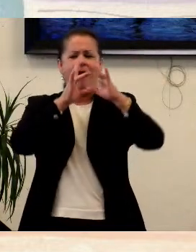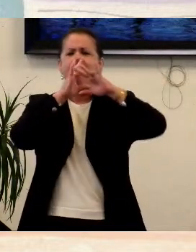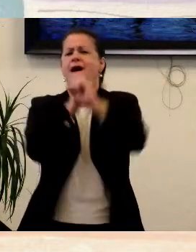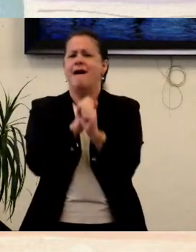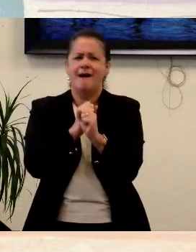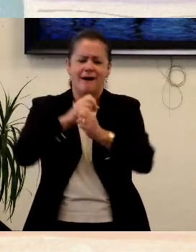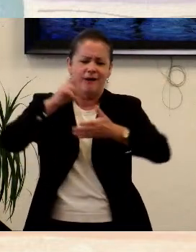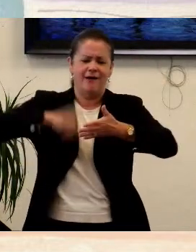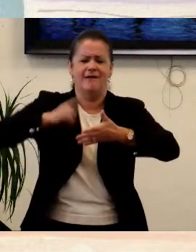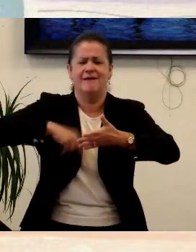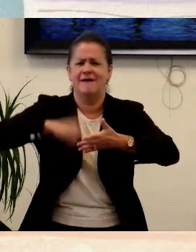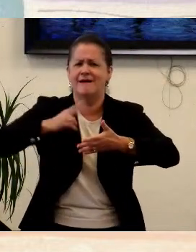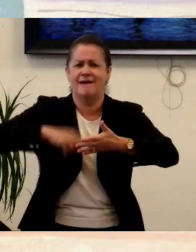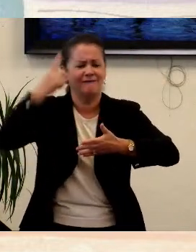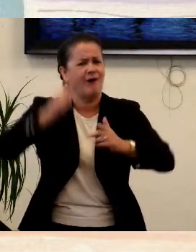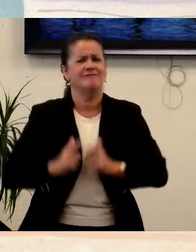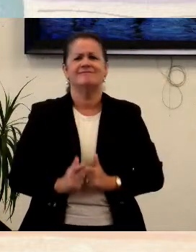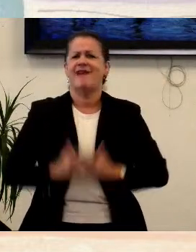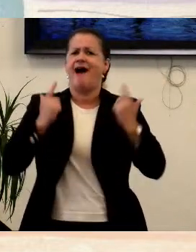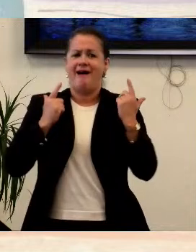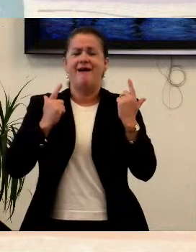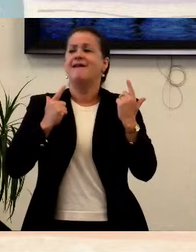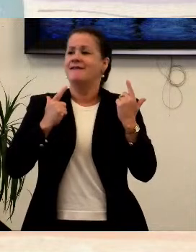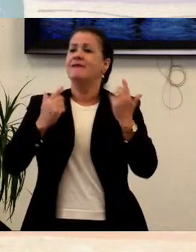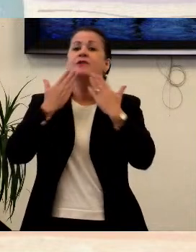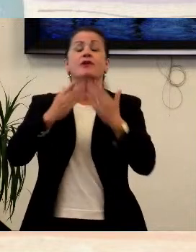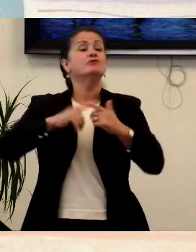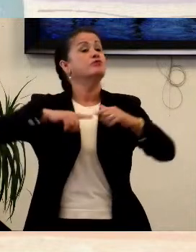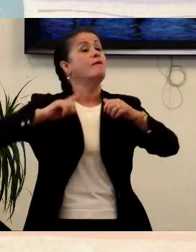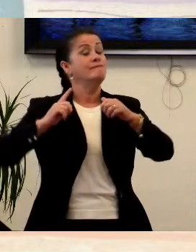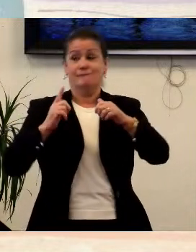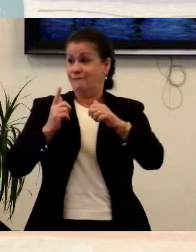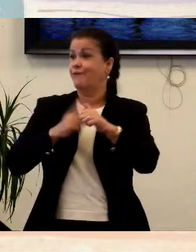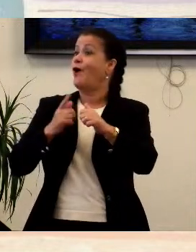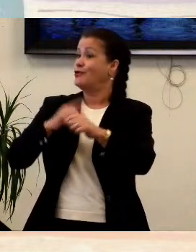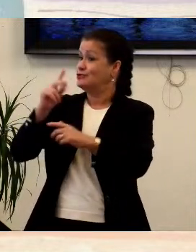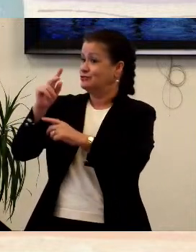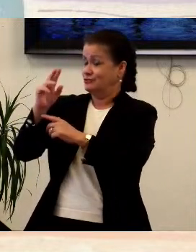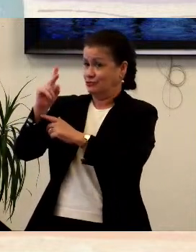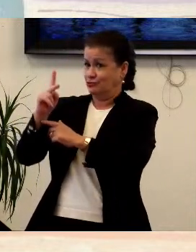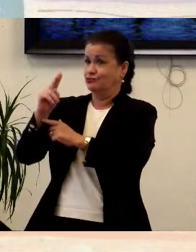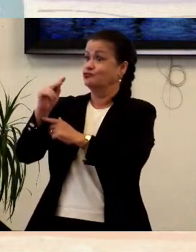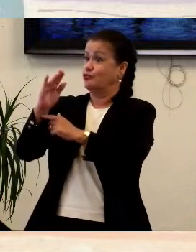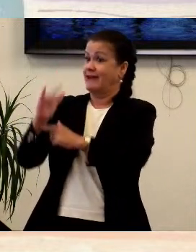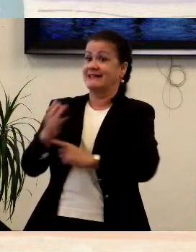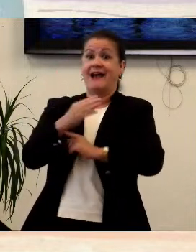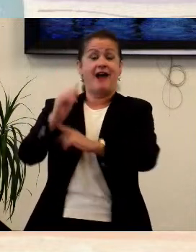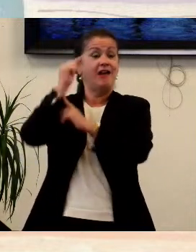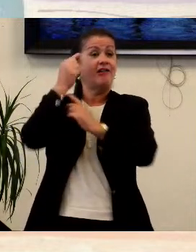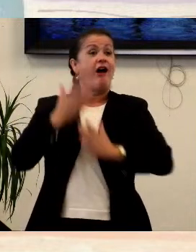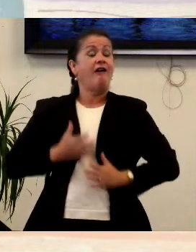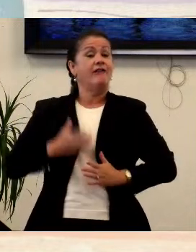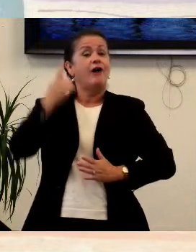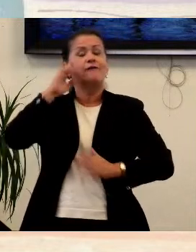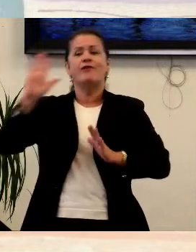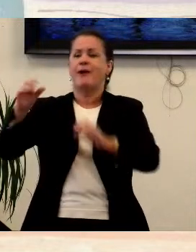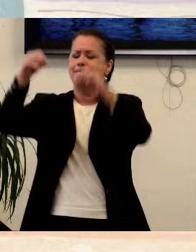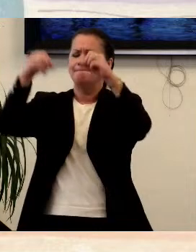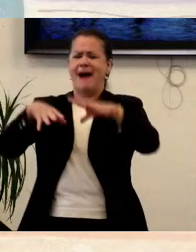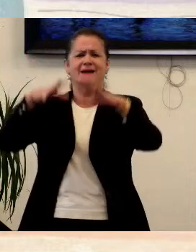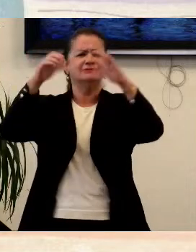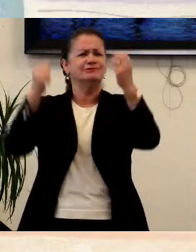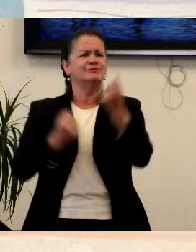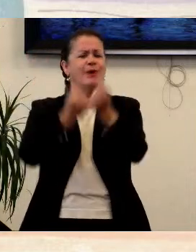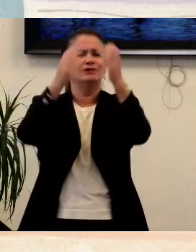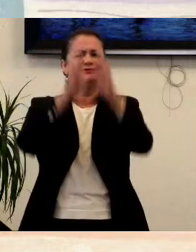reading for a lifetime. Thank you to the first Tracey and the governor for their magical support of children